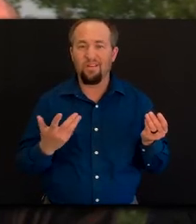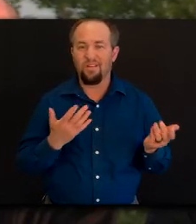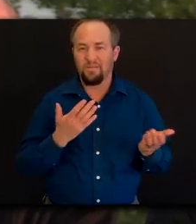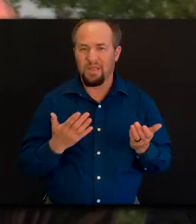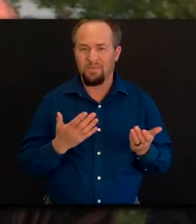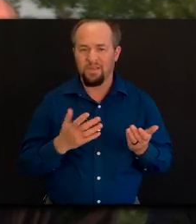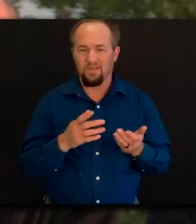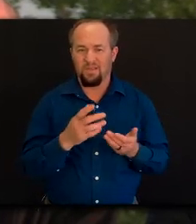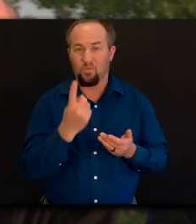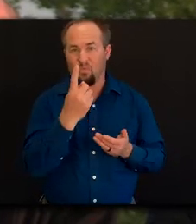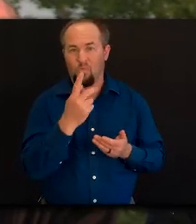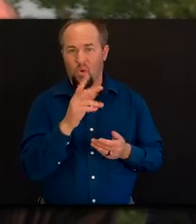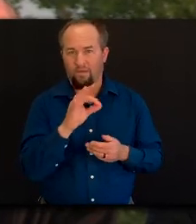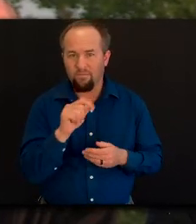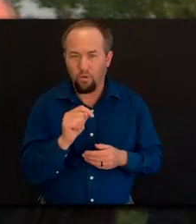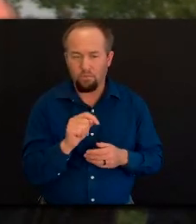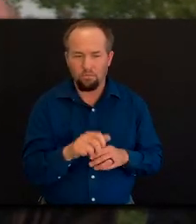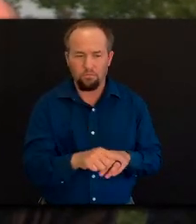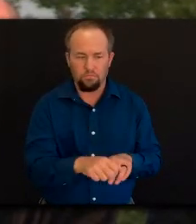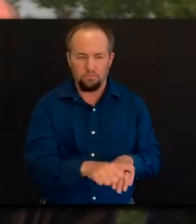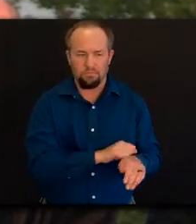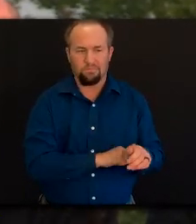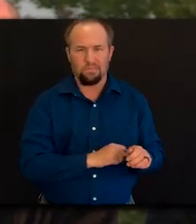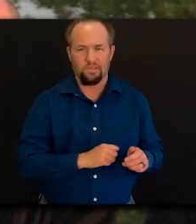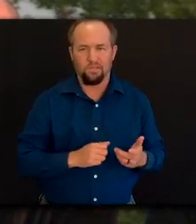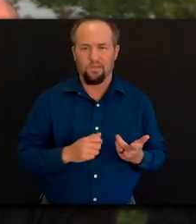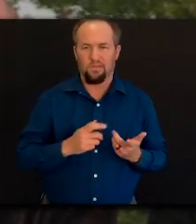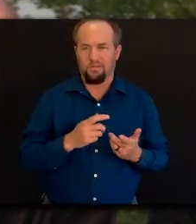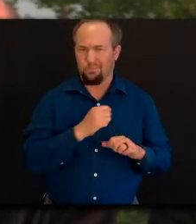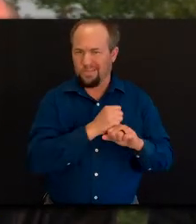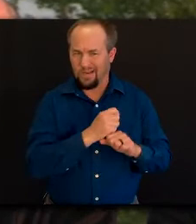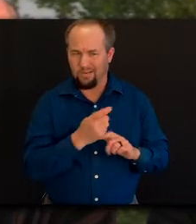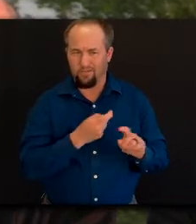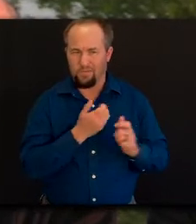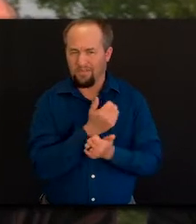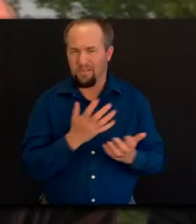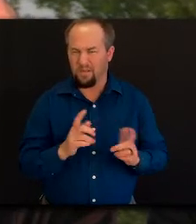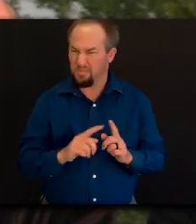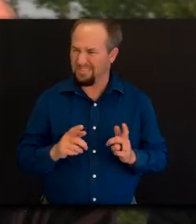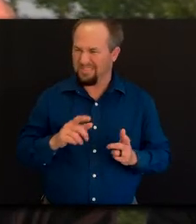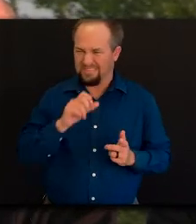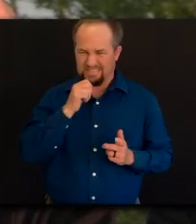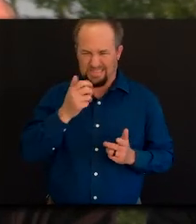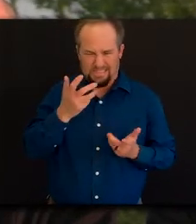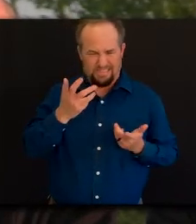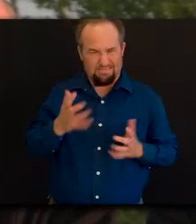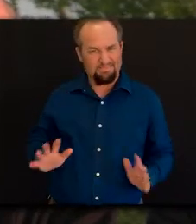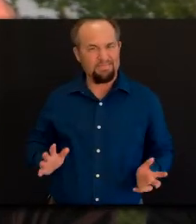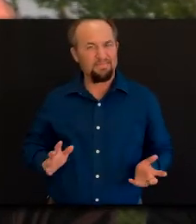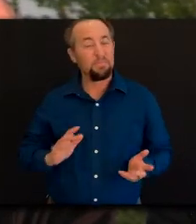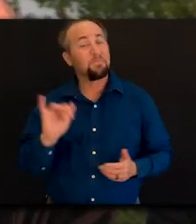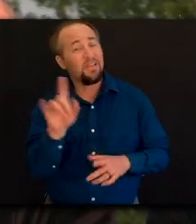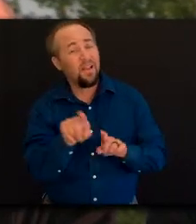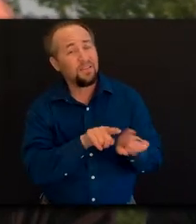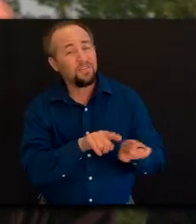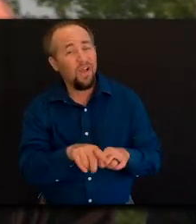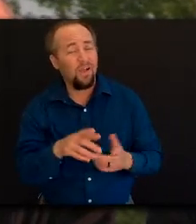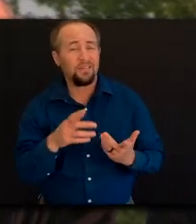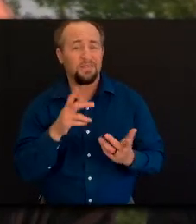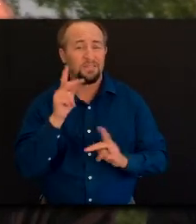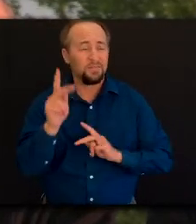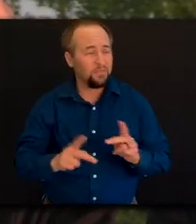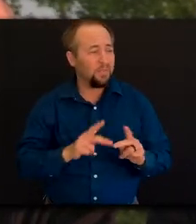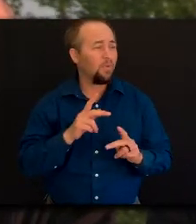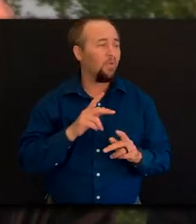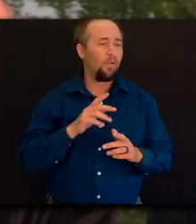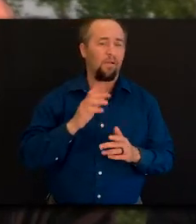warm, protect 1 foot from the elements, but it's just not complete. Just like socks, humans are built to